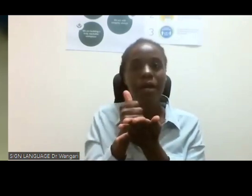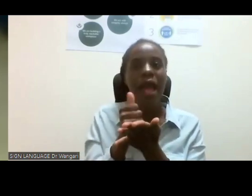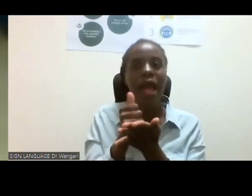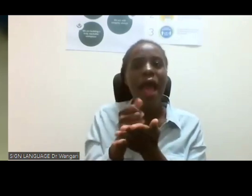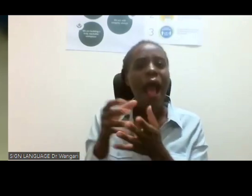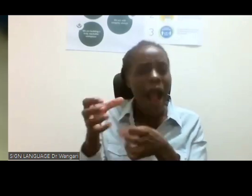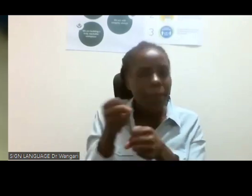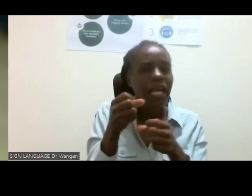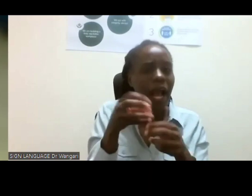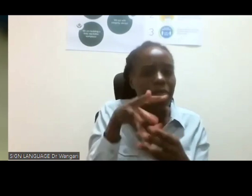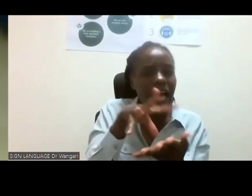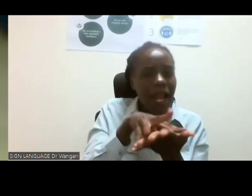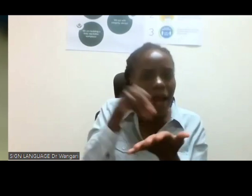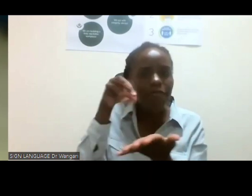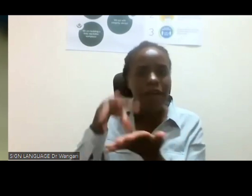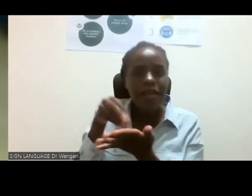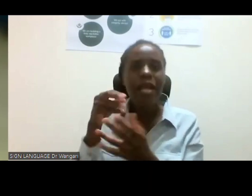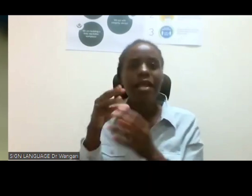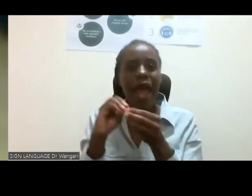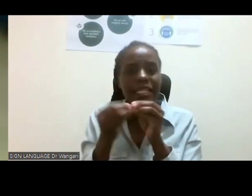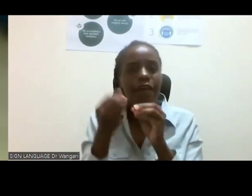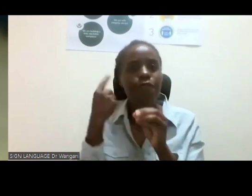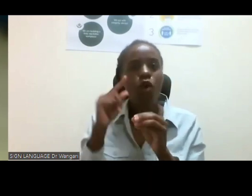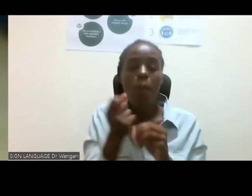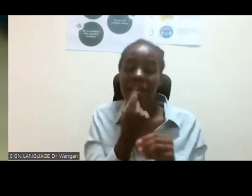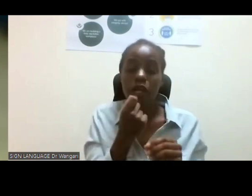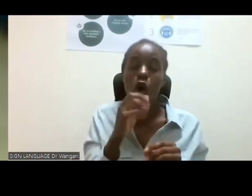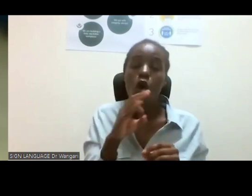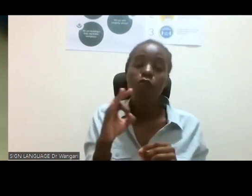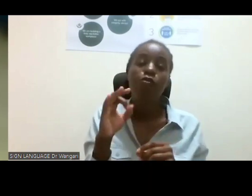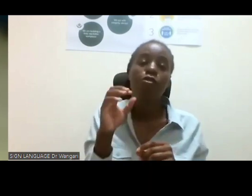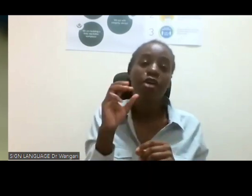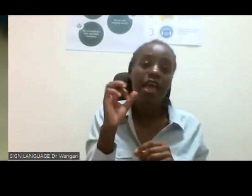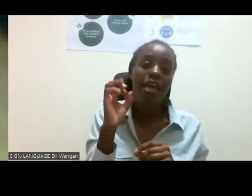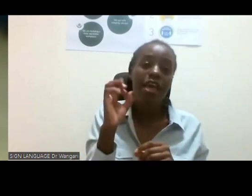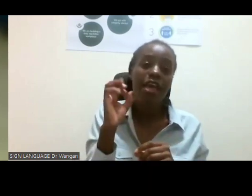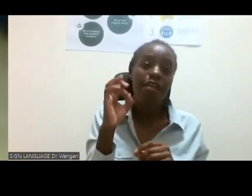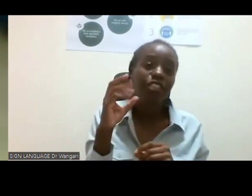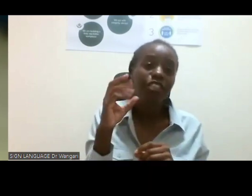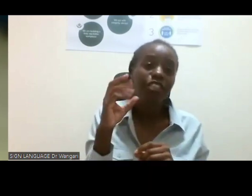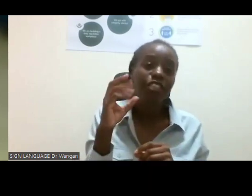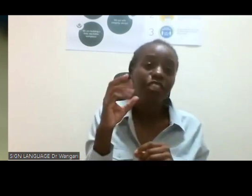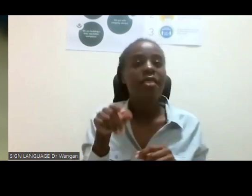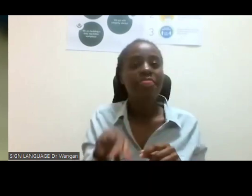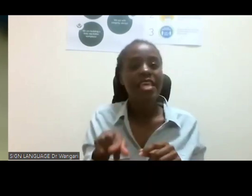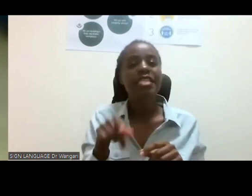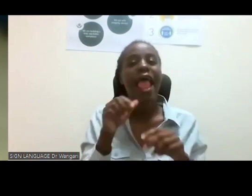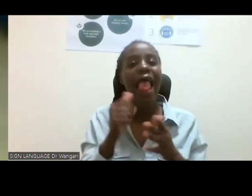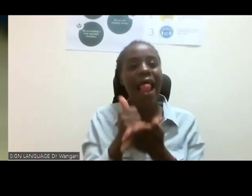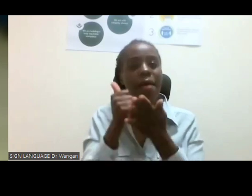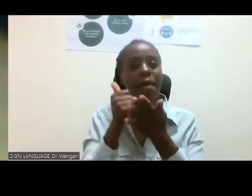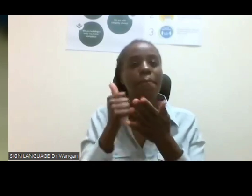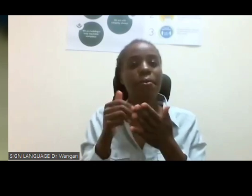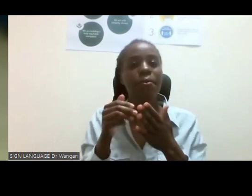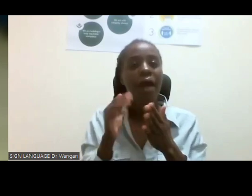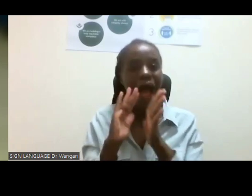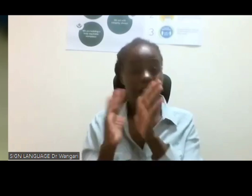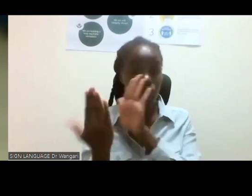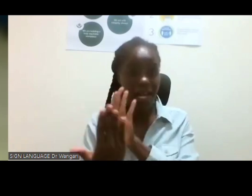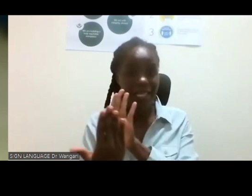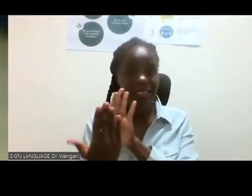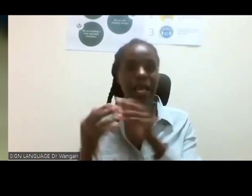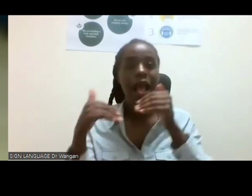plan for interventions as well as identification and addressing the gaps and challenges in the health sector. We've rolled